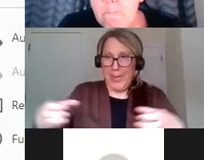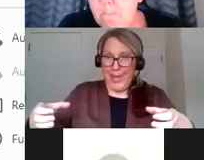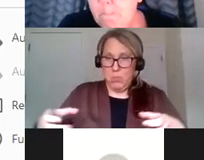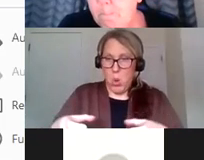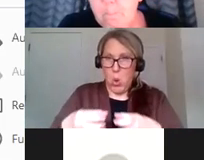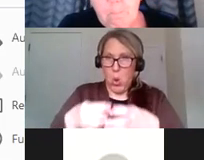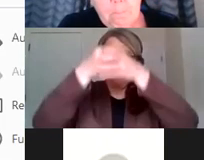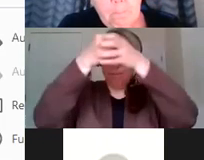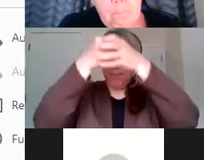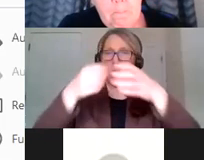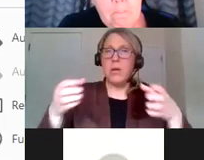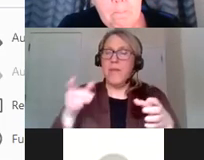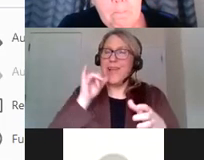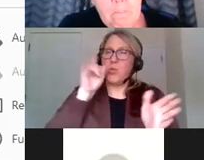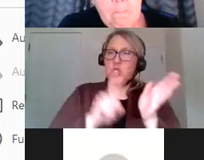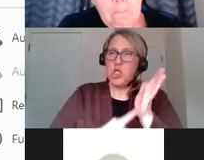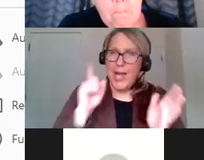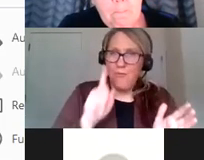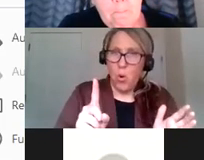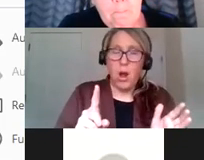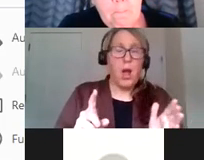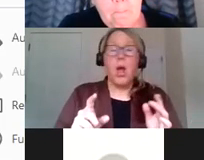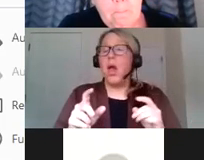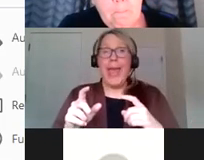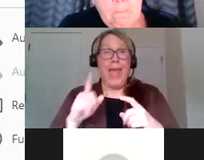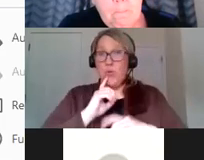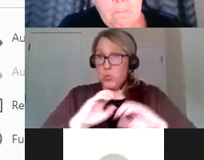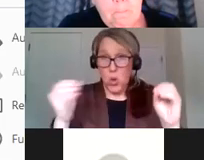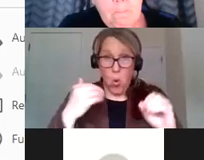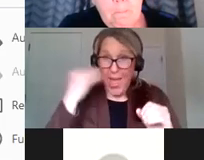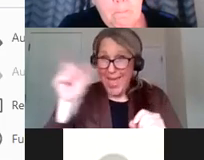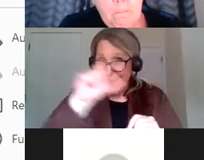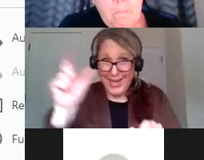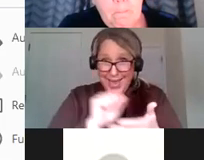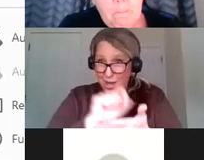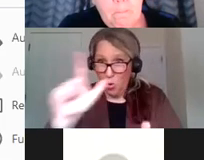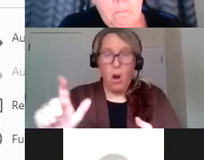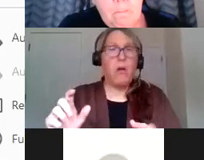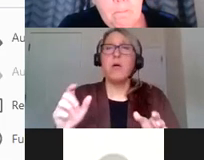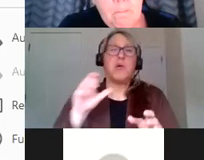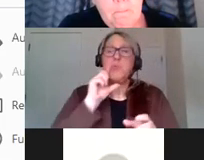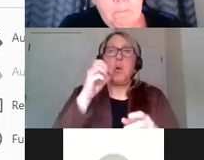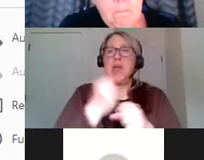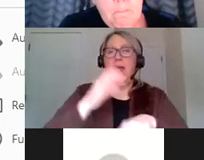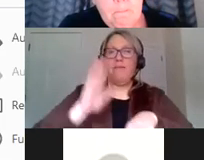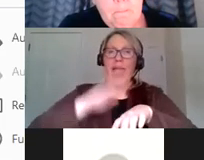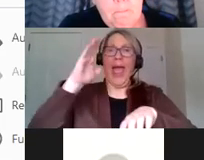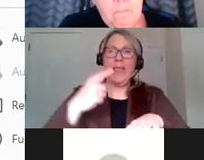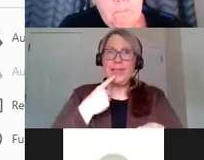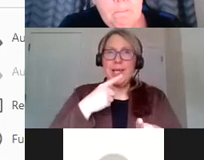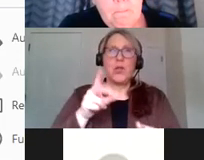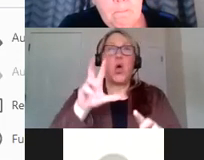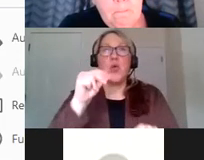So that's what it's checking for. What it's not going to check for, if there's no headings whatsoever, you are not going to get a flag that says